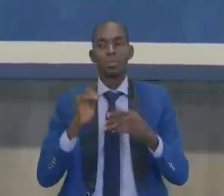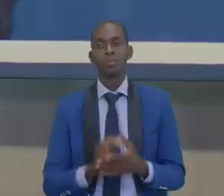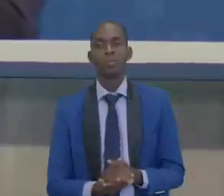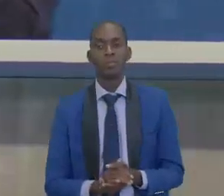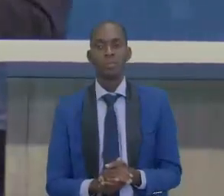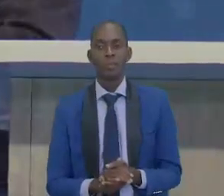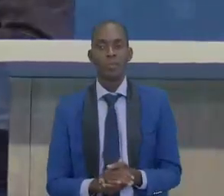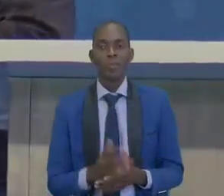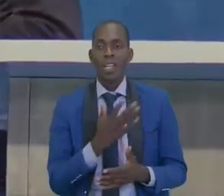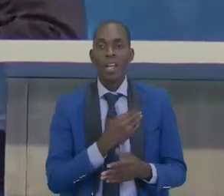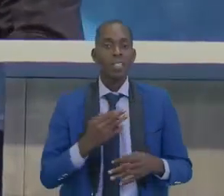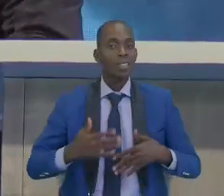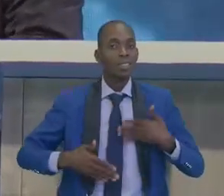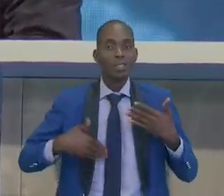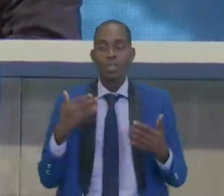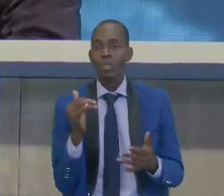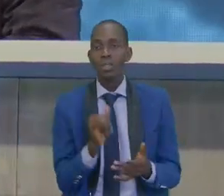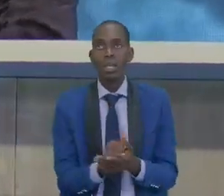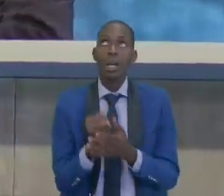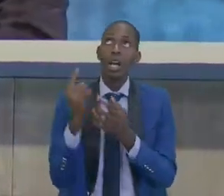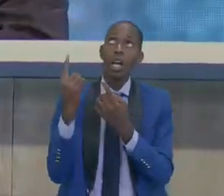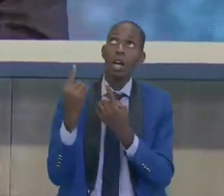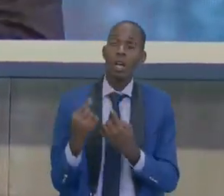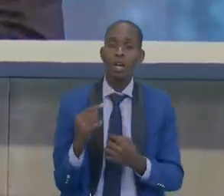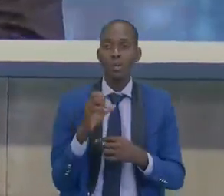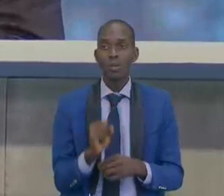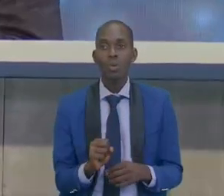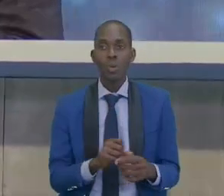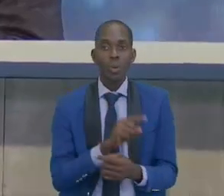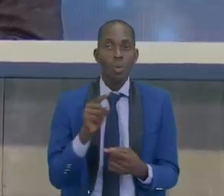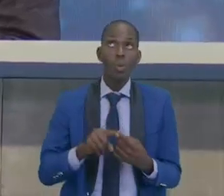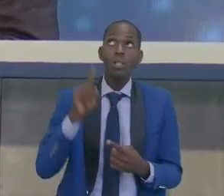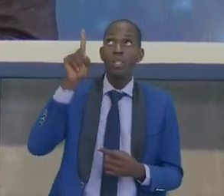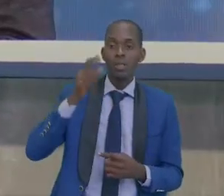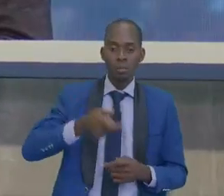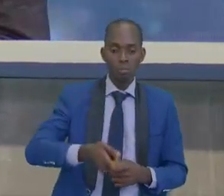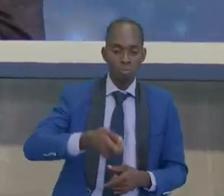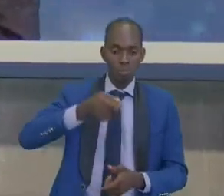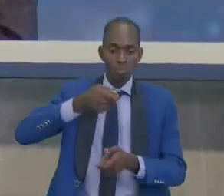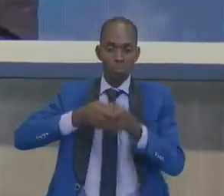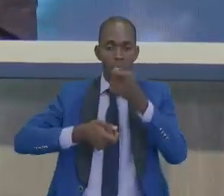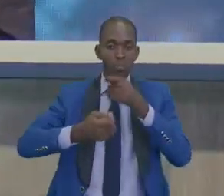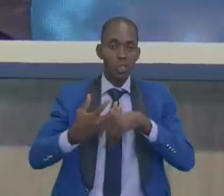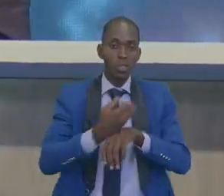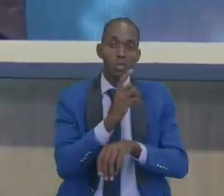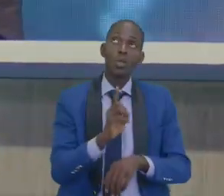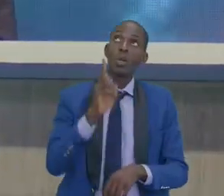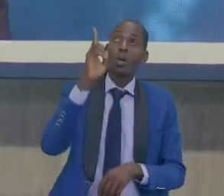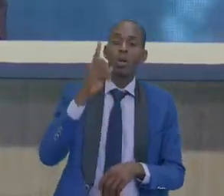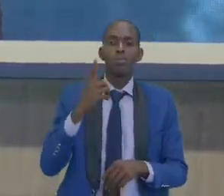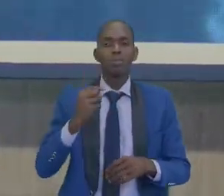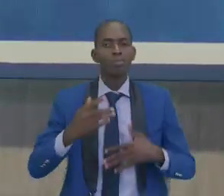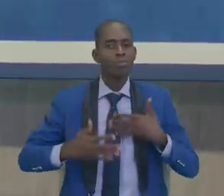And the joy that comes when he pulls you up, the joy that